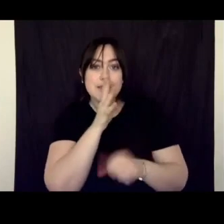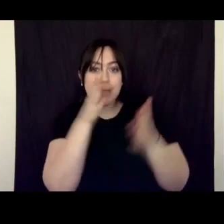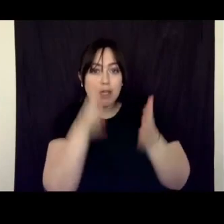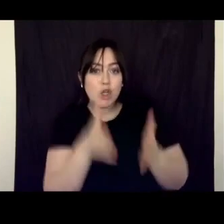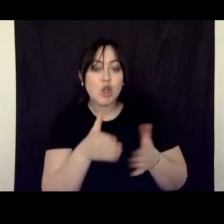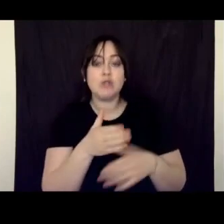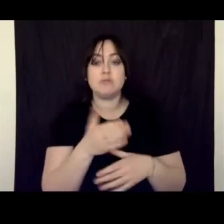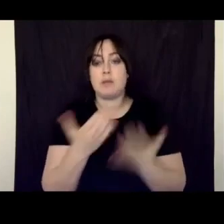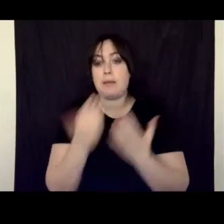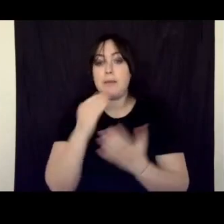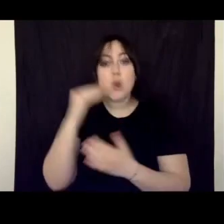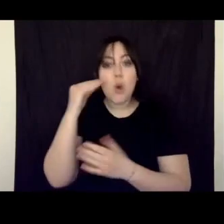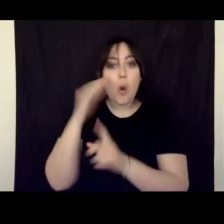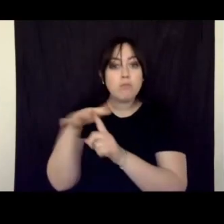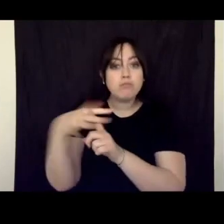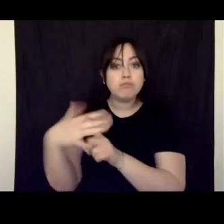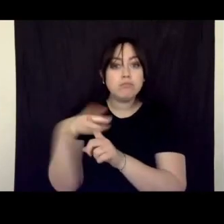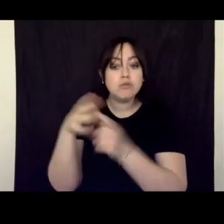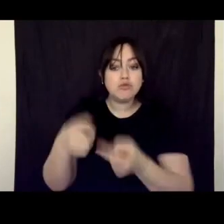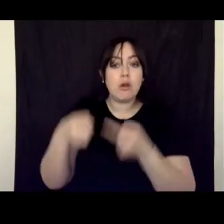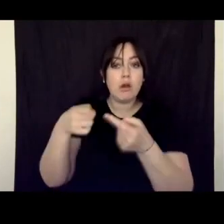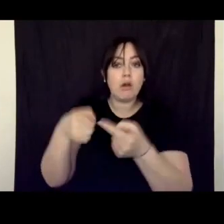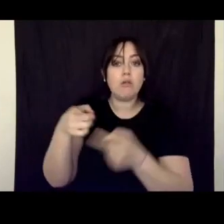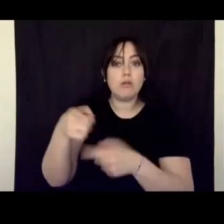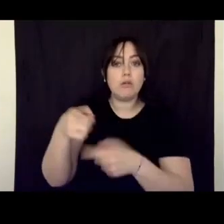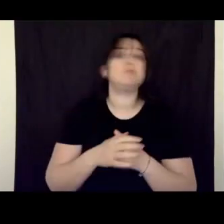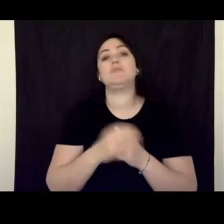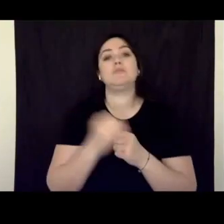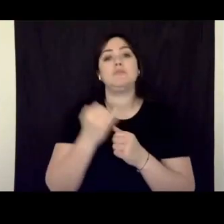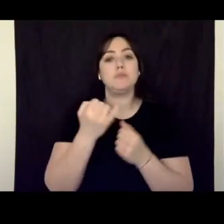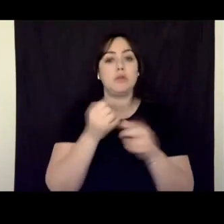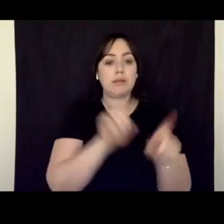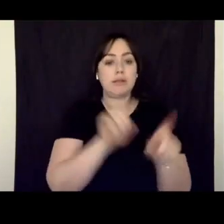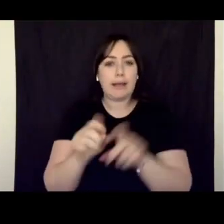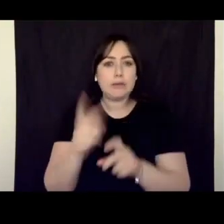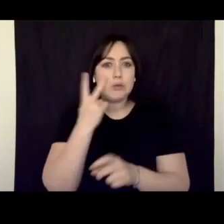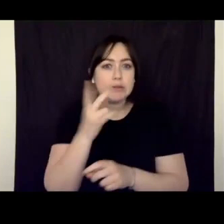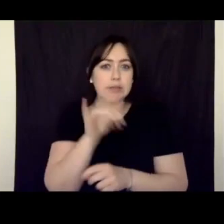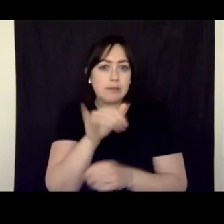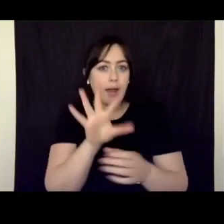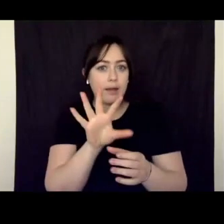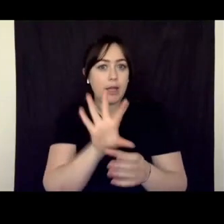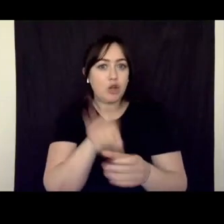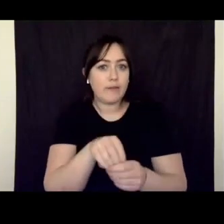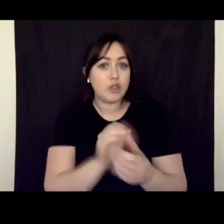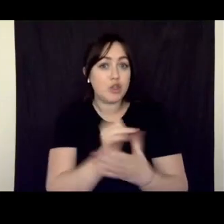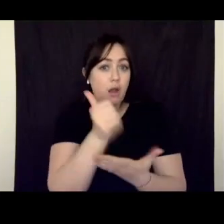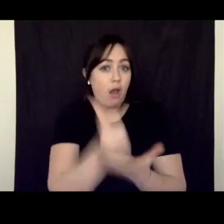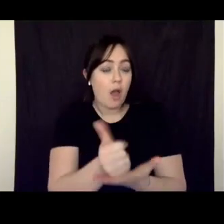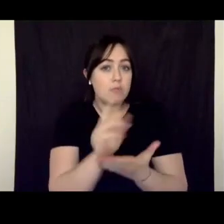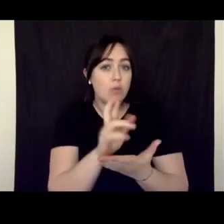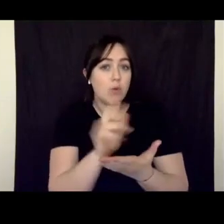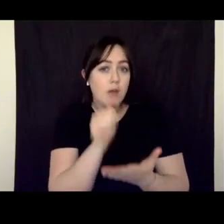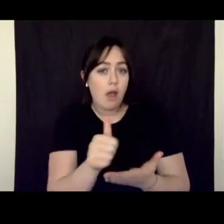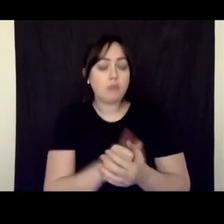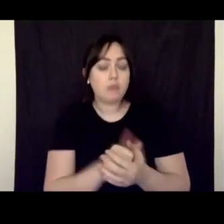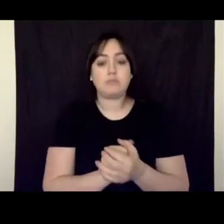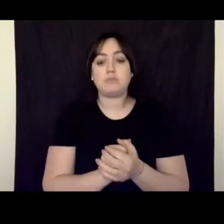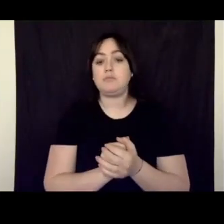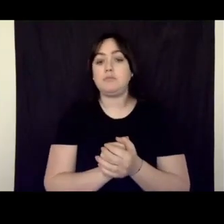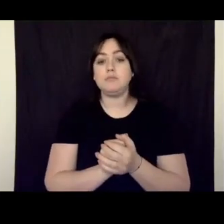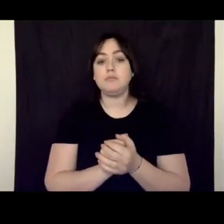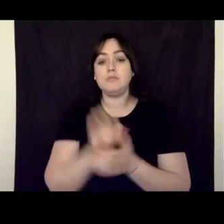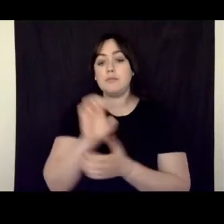that sort of intervention helps. Ecological assessments, so comparing how children are doing things compared to their peers is